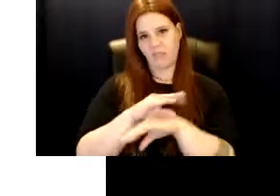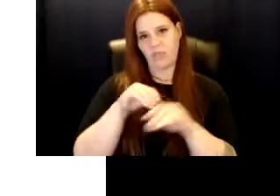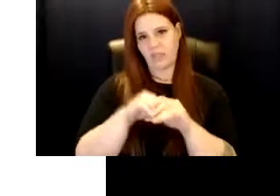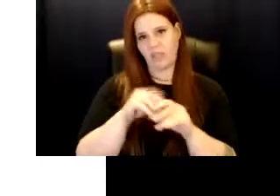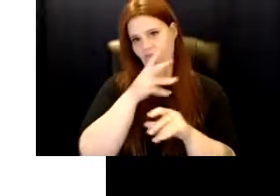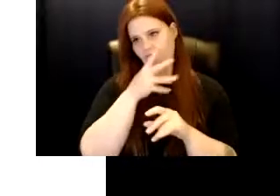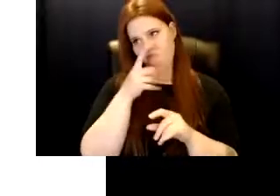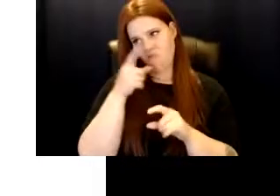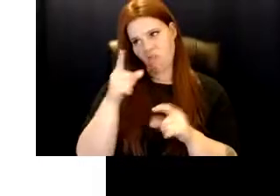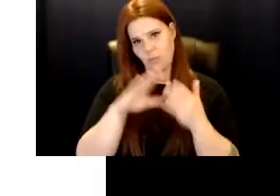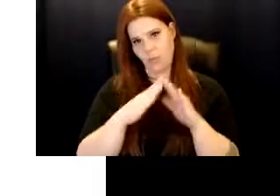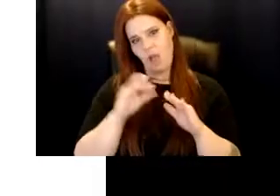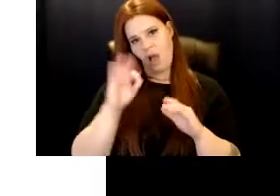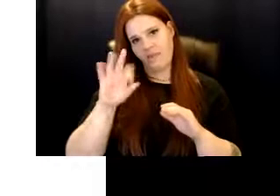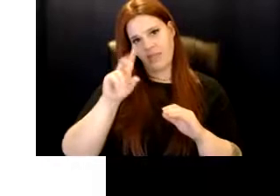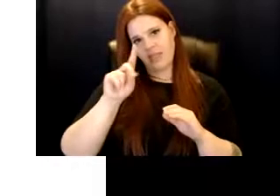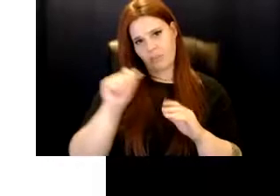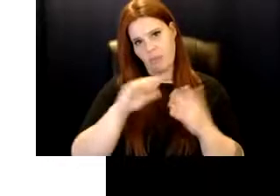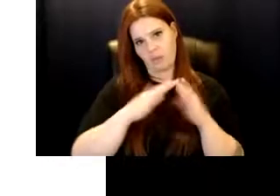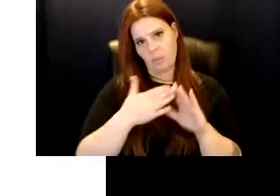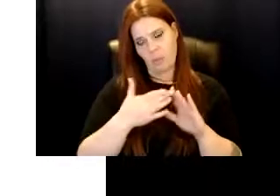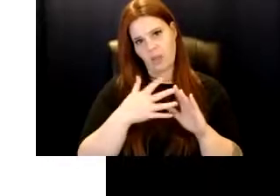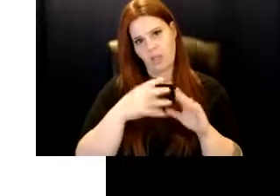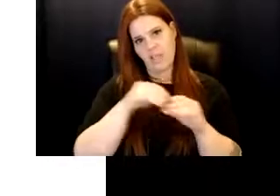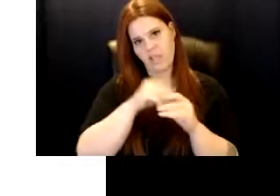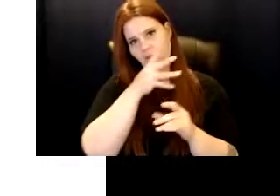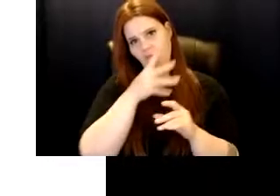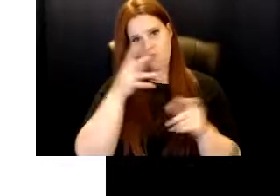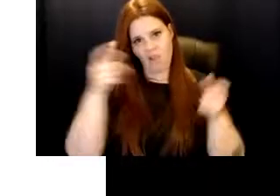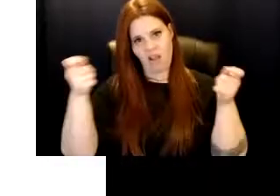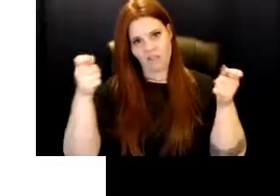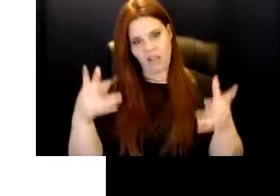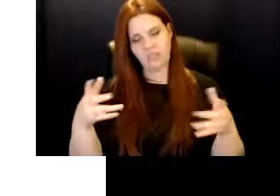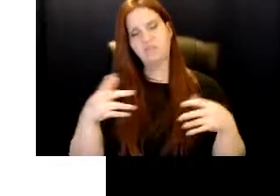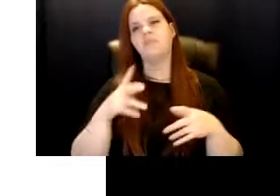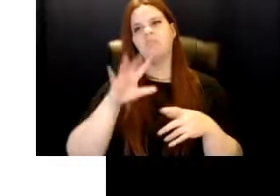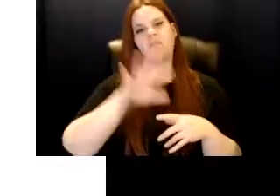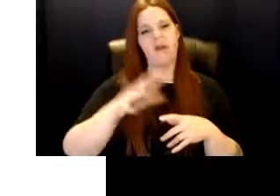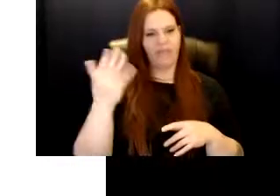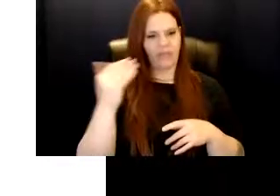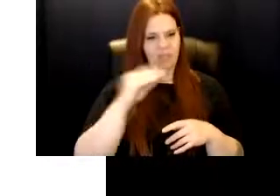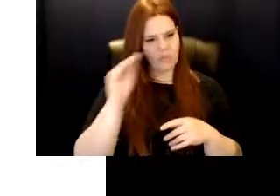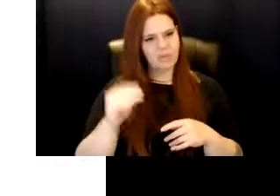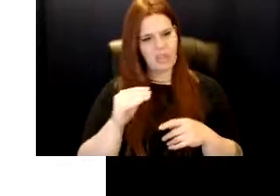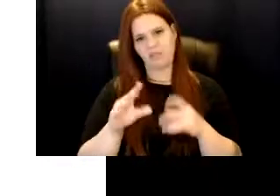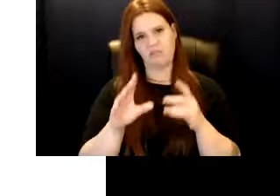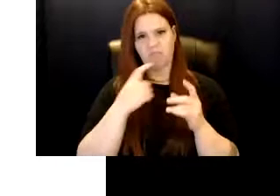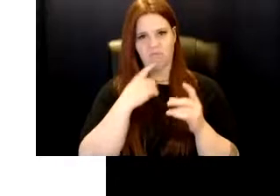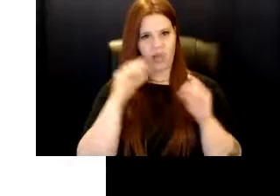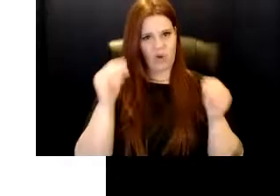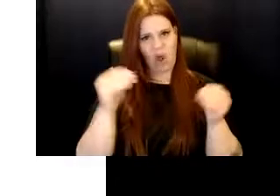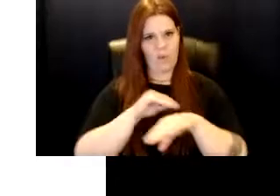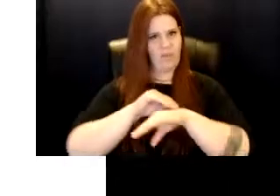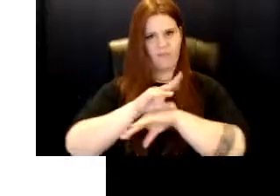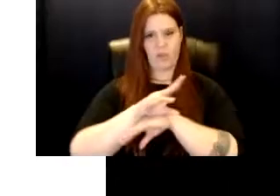communities of the disability community in the rural governance. That is, 15% indicated they had no influence